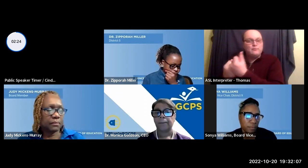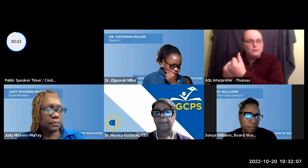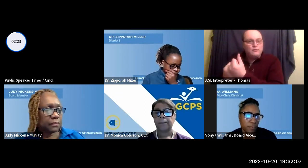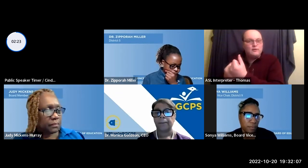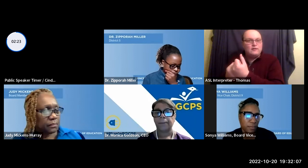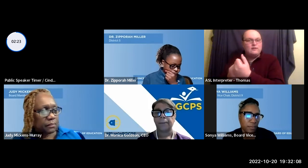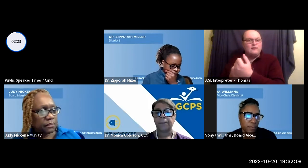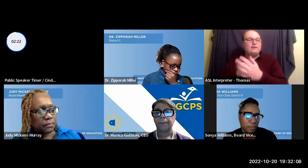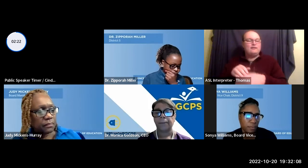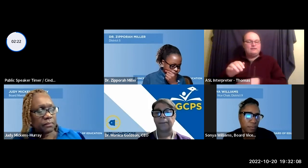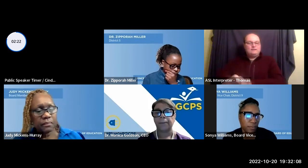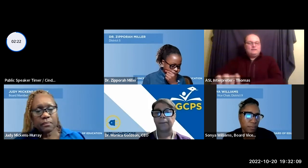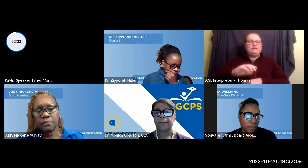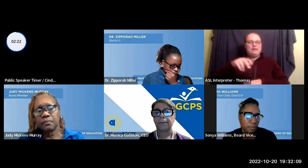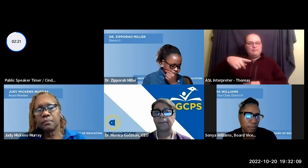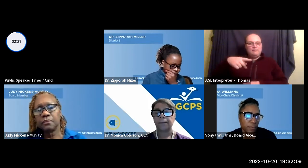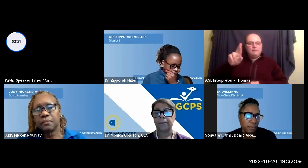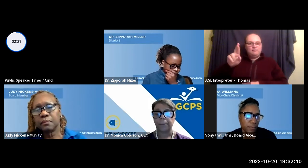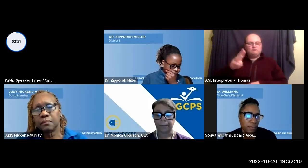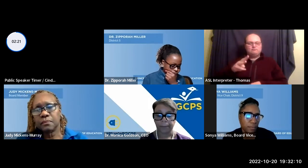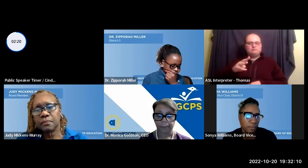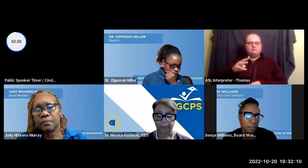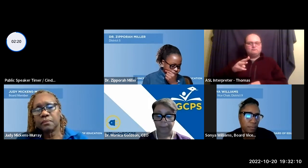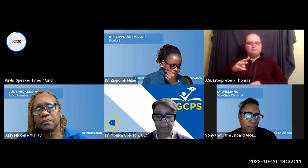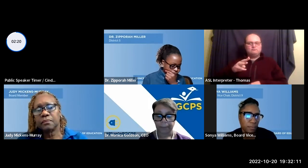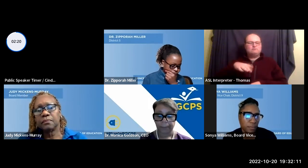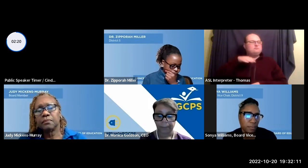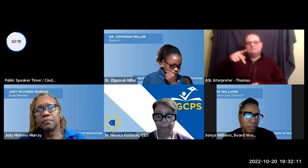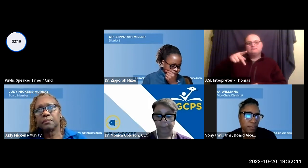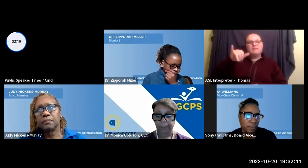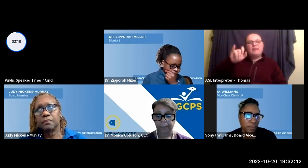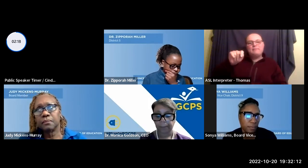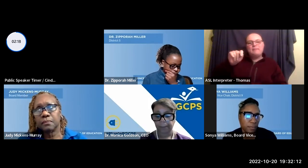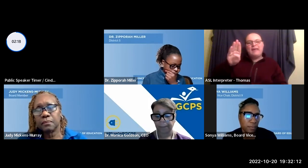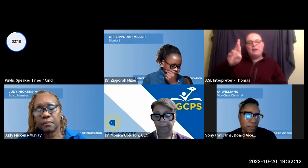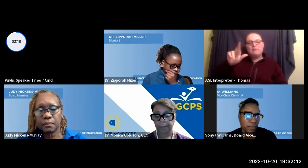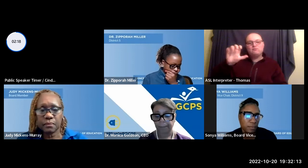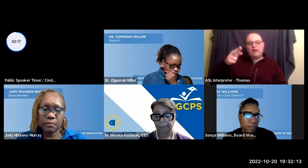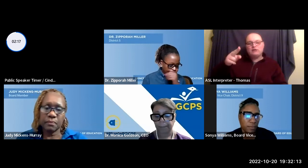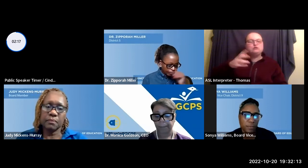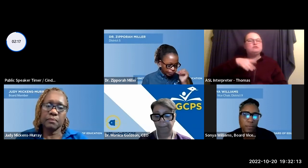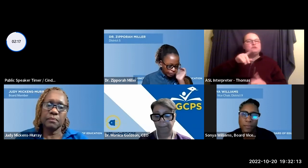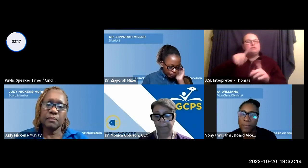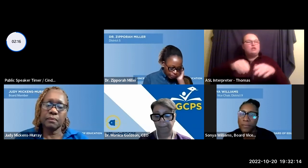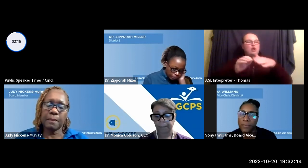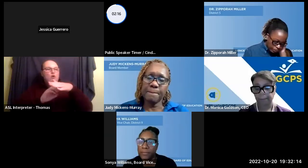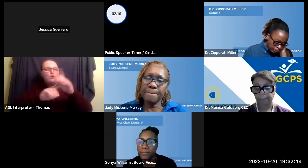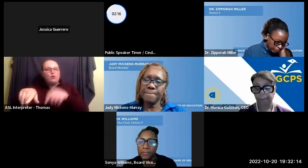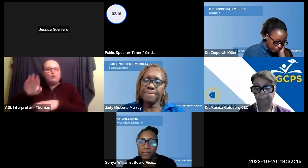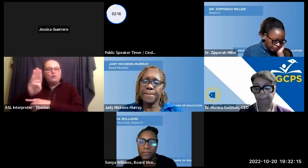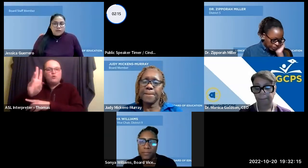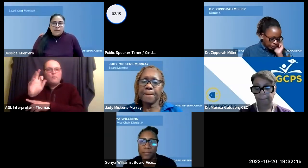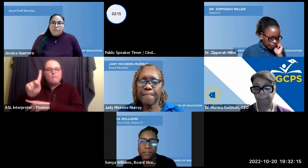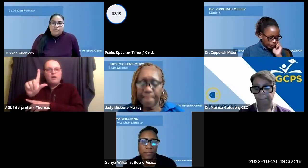Paint Branch is being moved under scenario two, that they would be a feeder school to Buck Lodge.